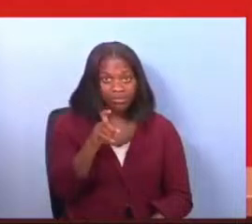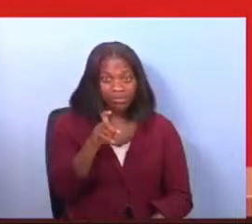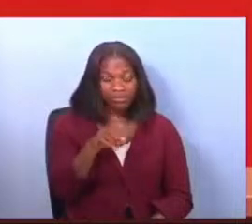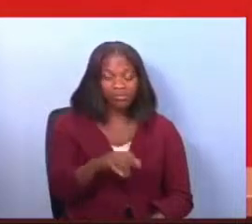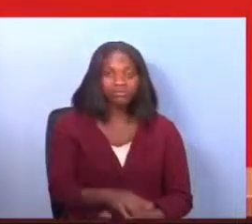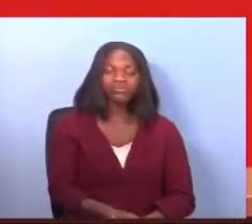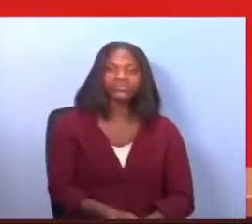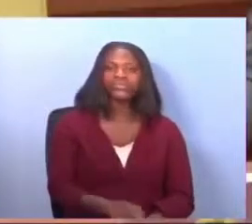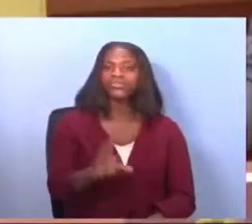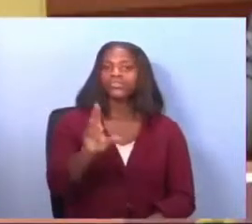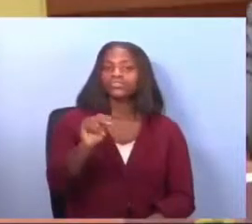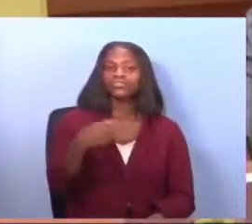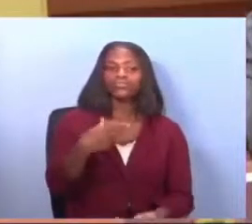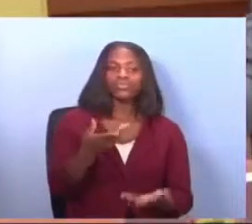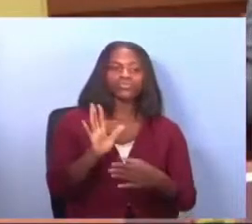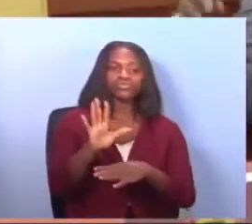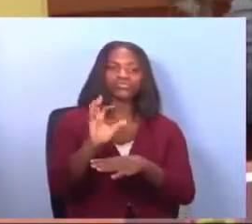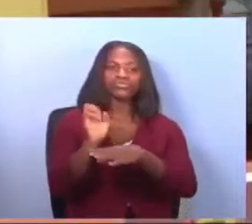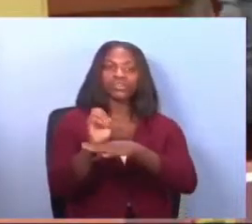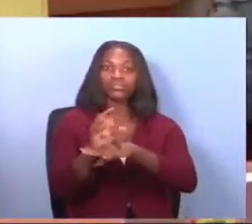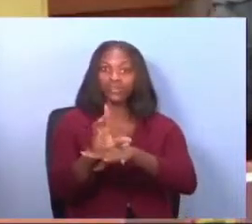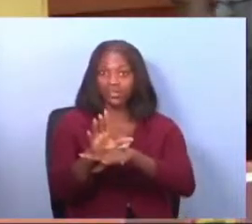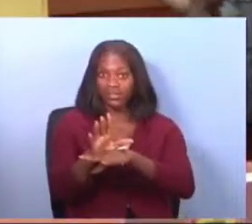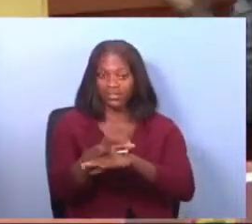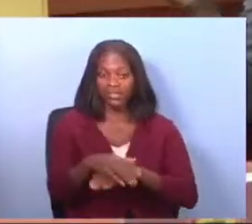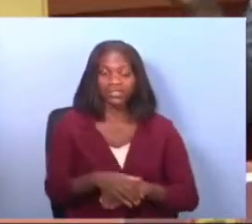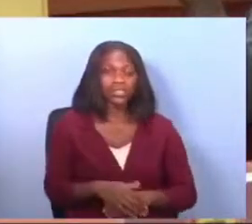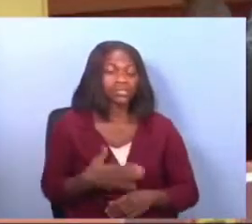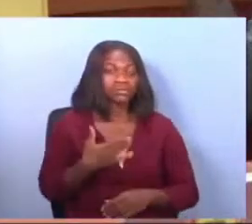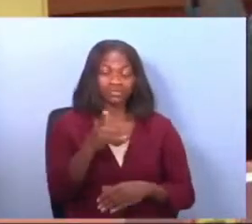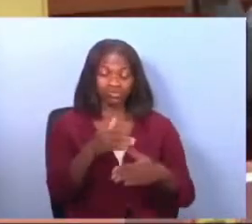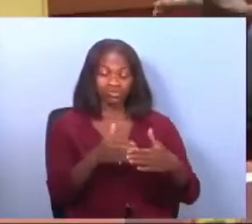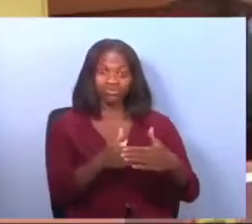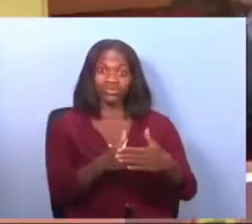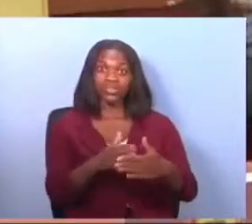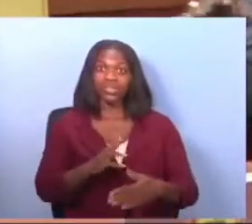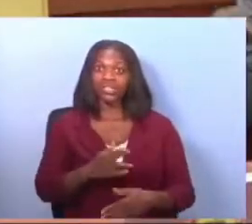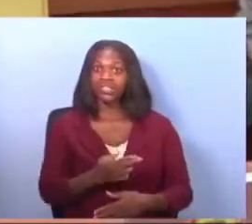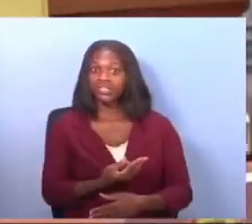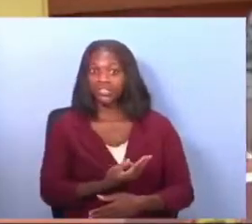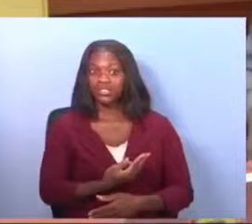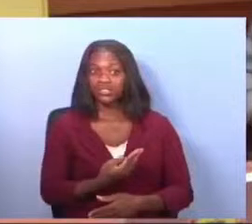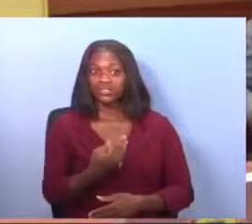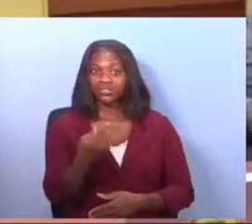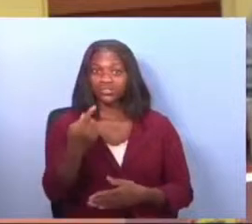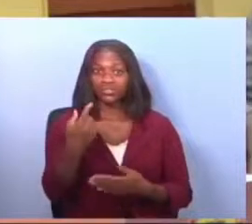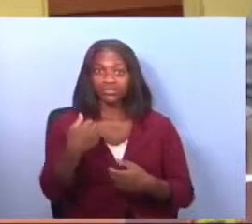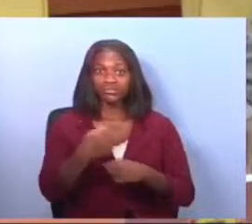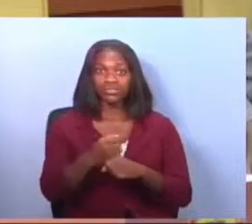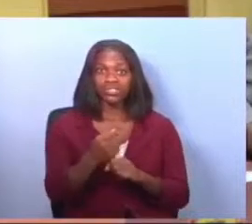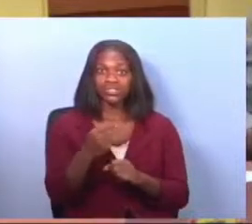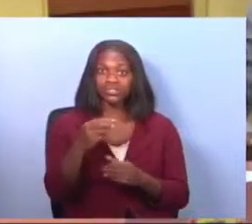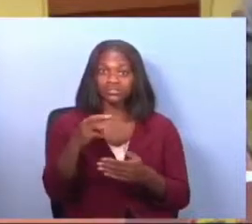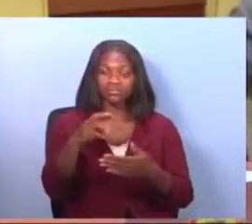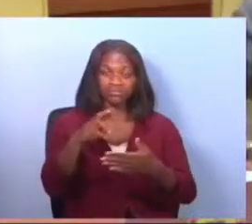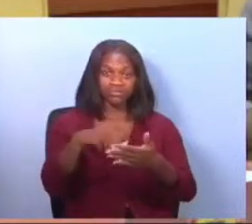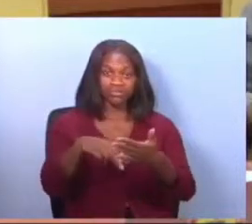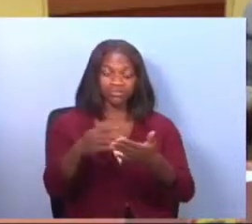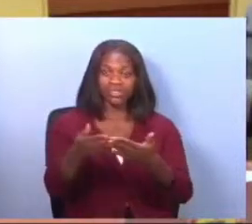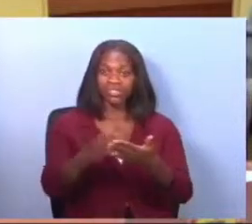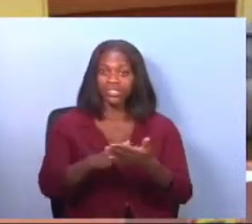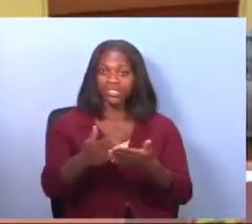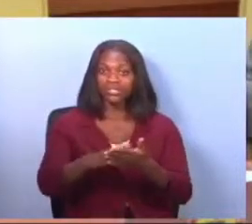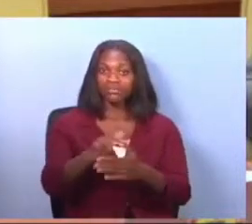guidance. I seek your guidance. Mr. Speaker, in guiding the House, you referred us to page 10